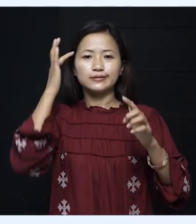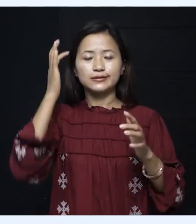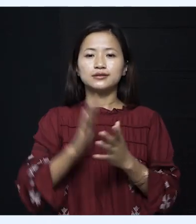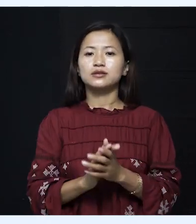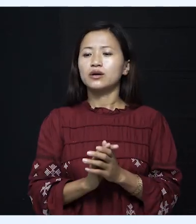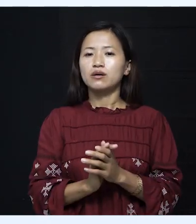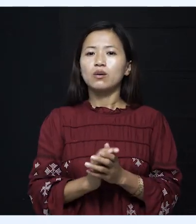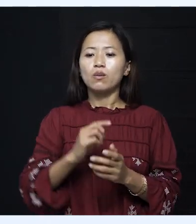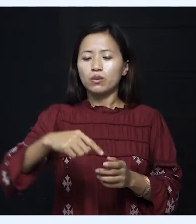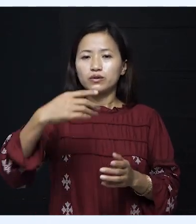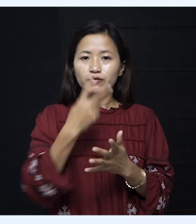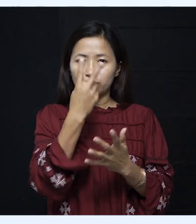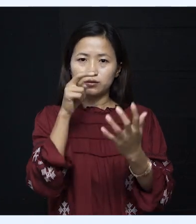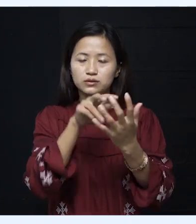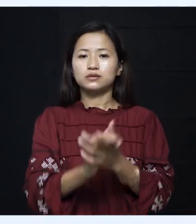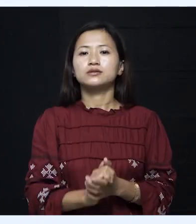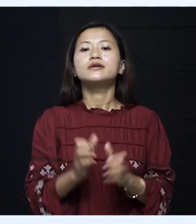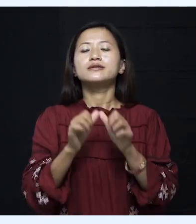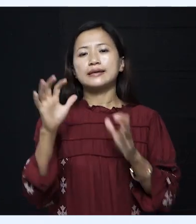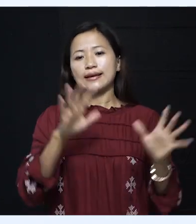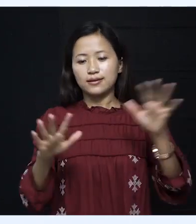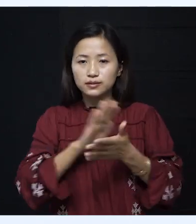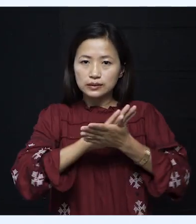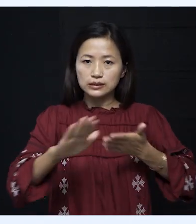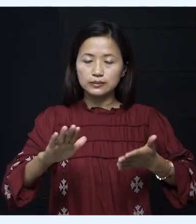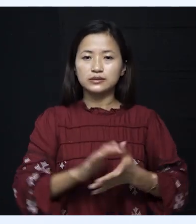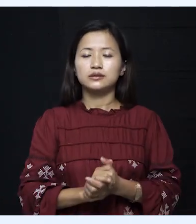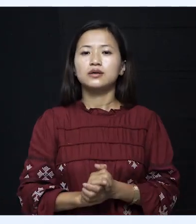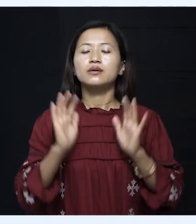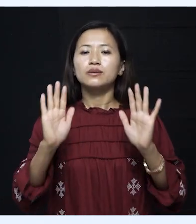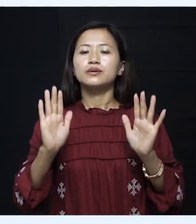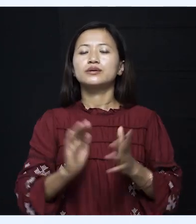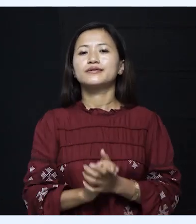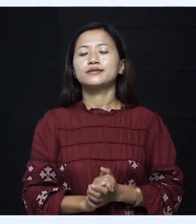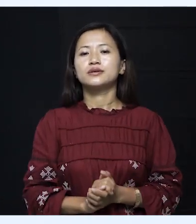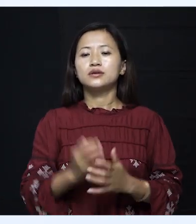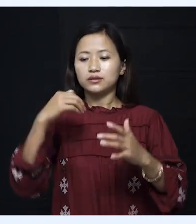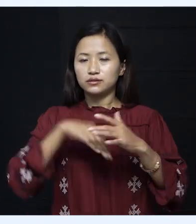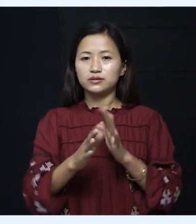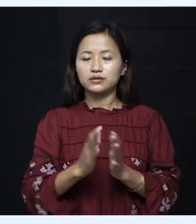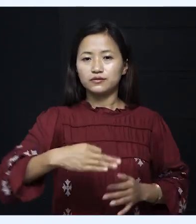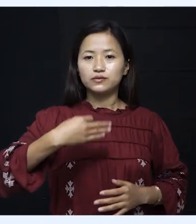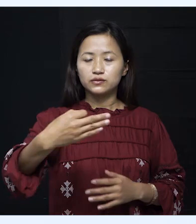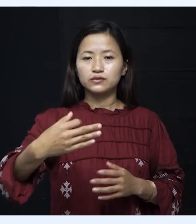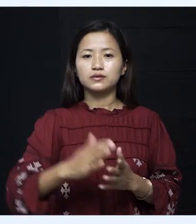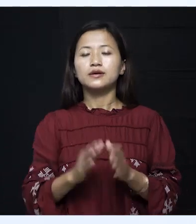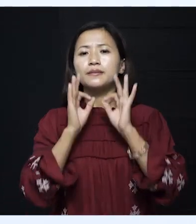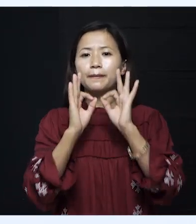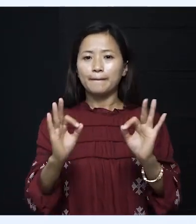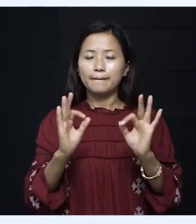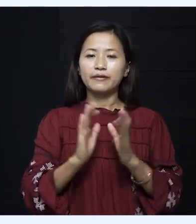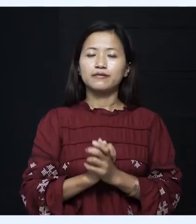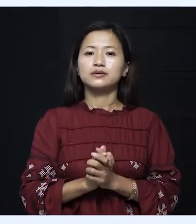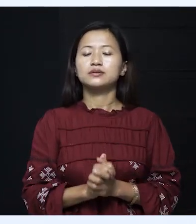perfect tenses, we are always focusing on the action being completed. So that's what we have here in the future perfect.